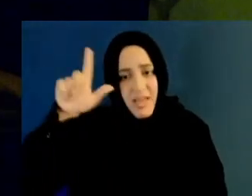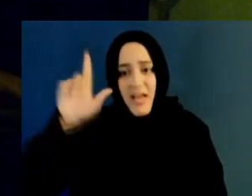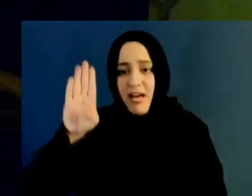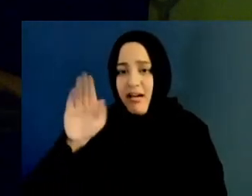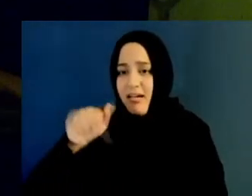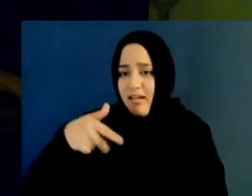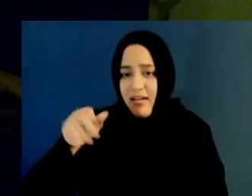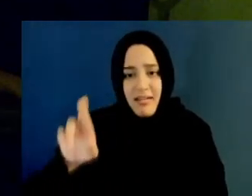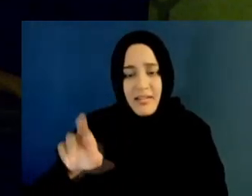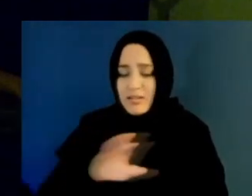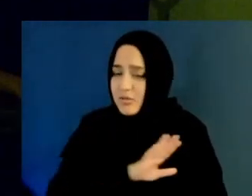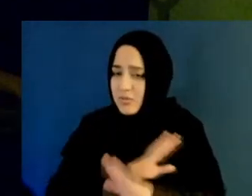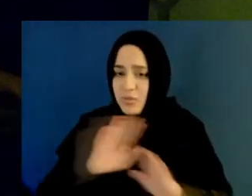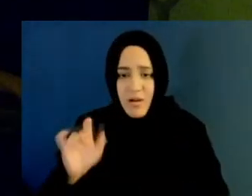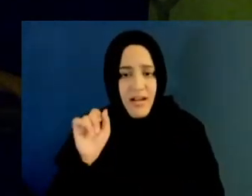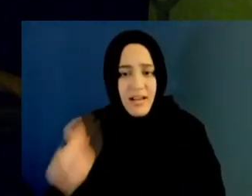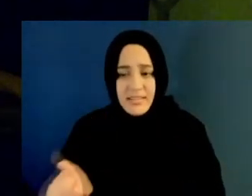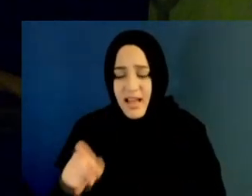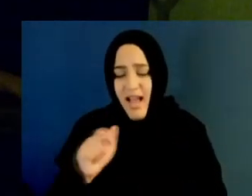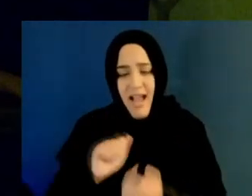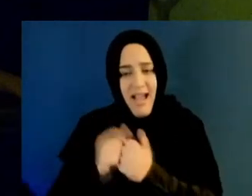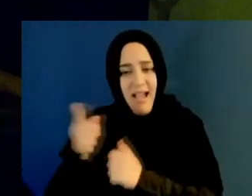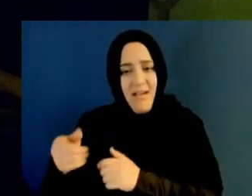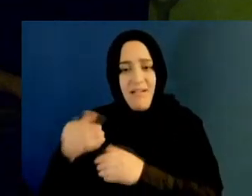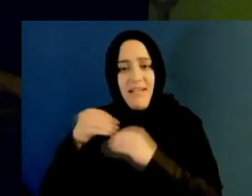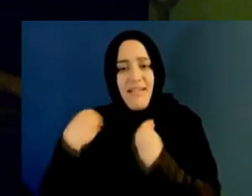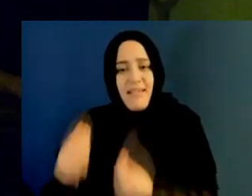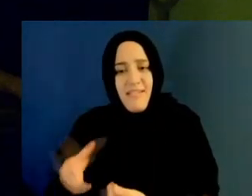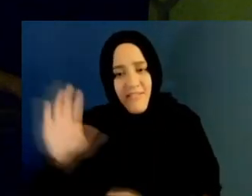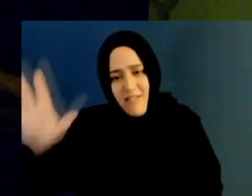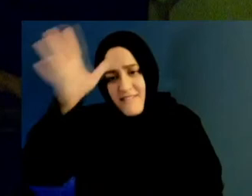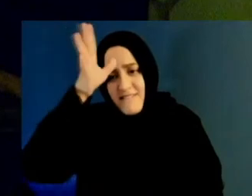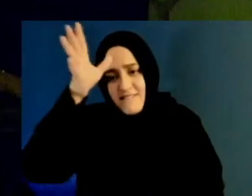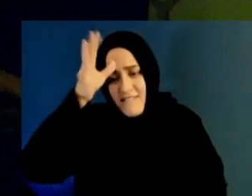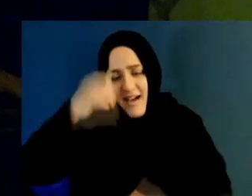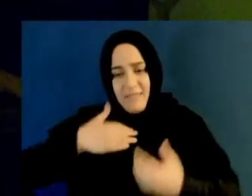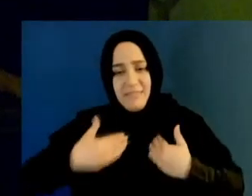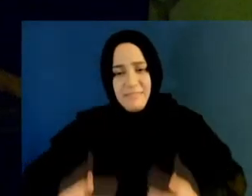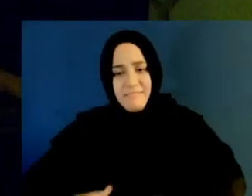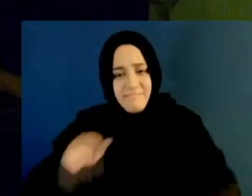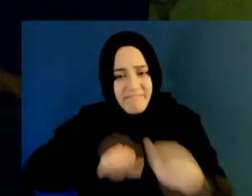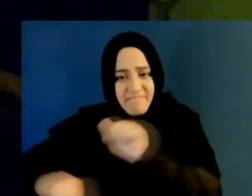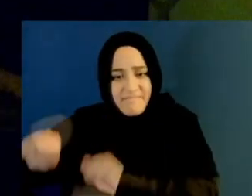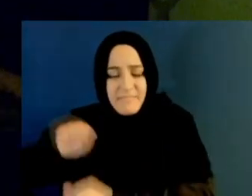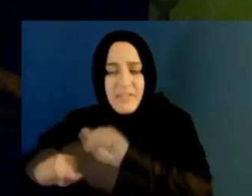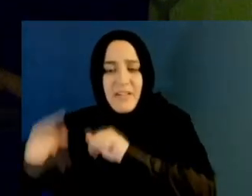how he gave ghusl to Imam Zainul Abidin.